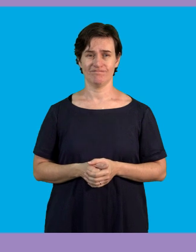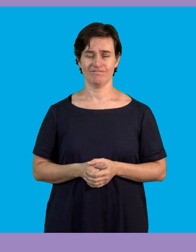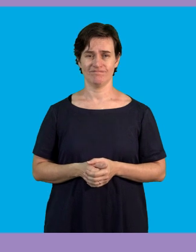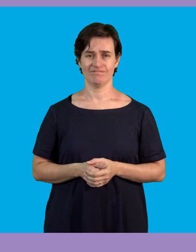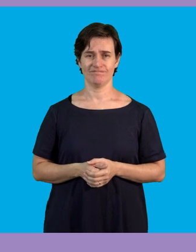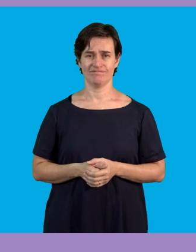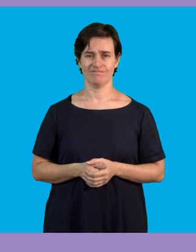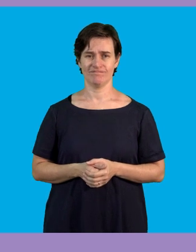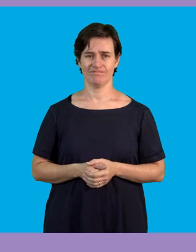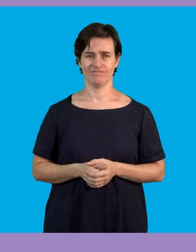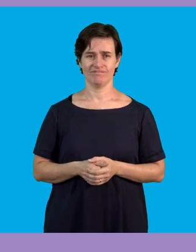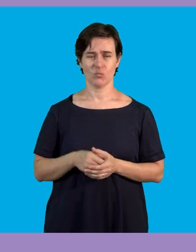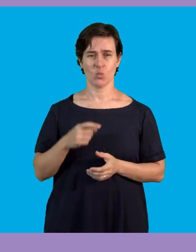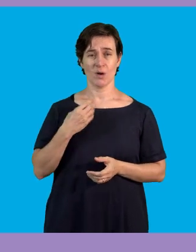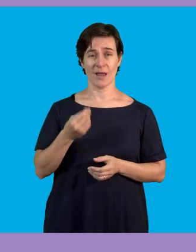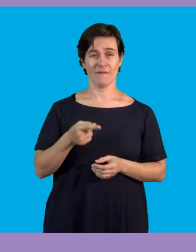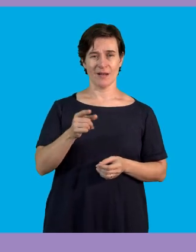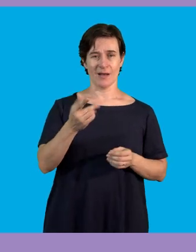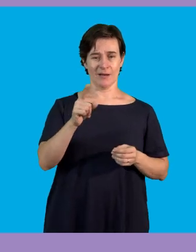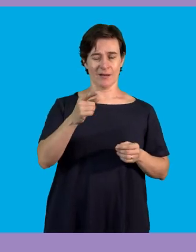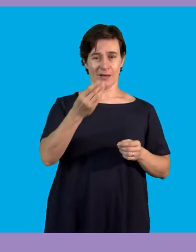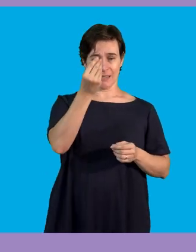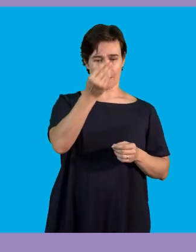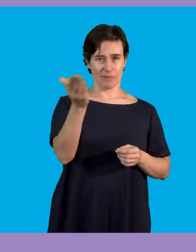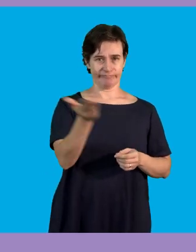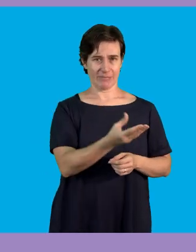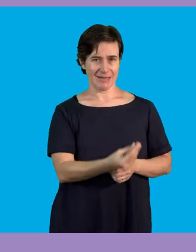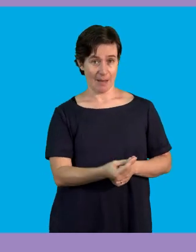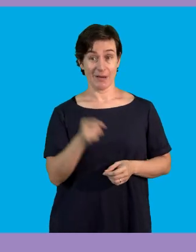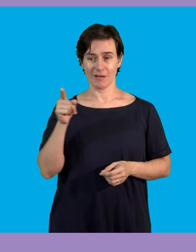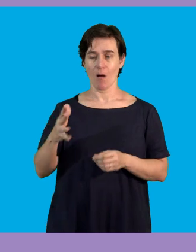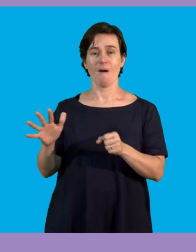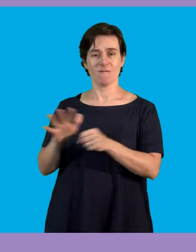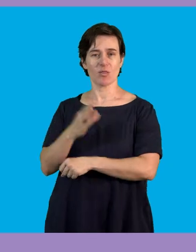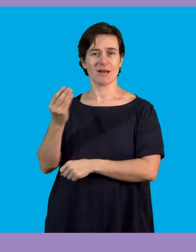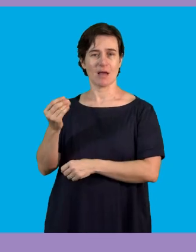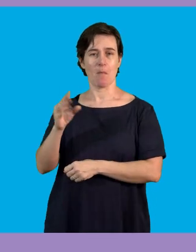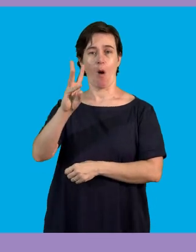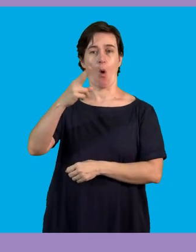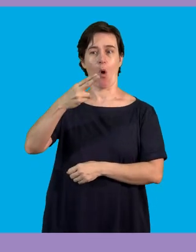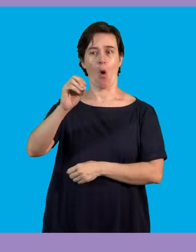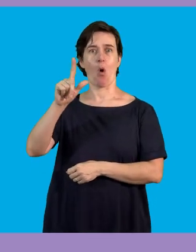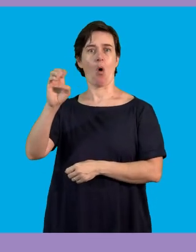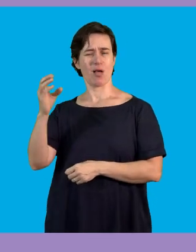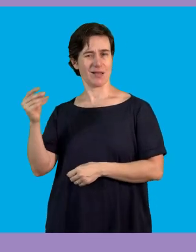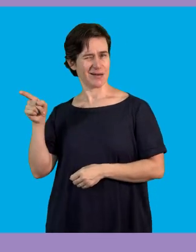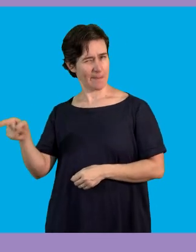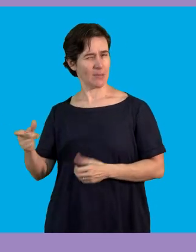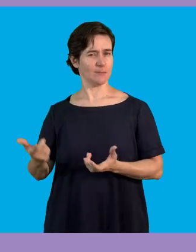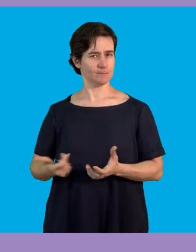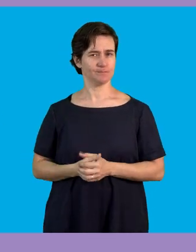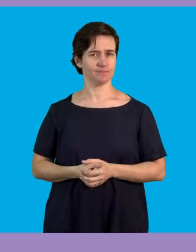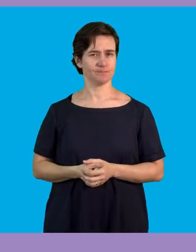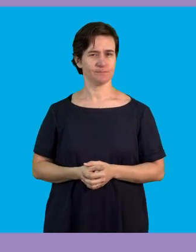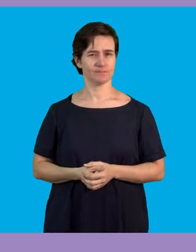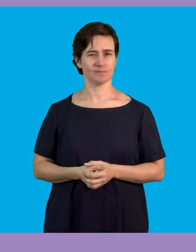we have a fraction. On the right, we have a whole number. And what you'll realize is